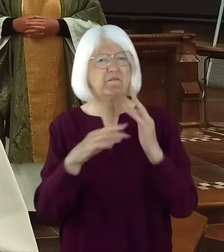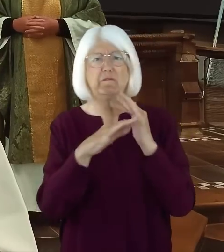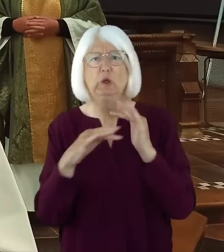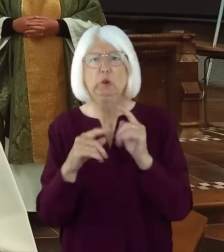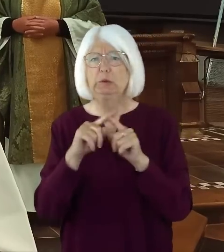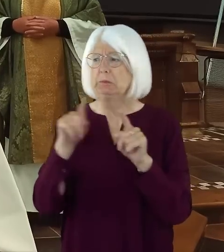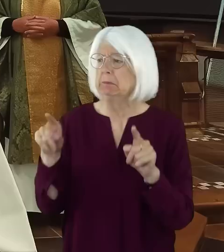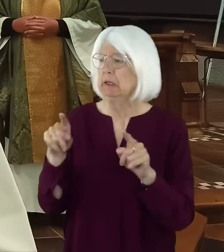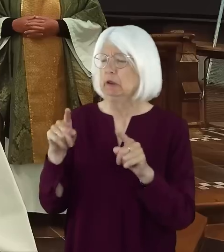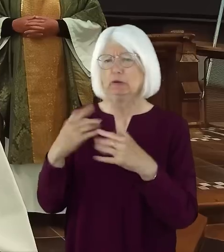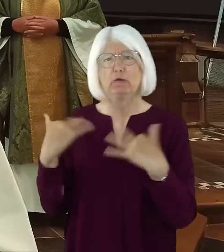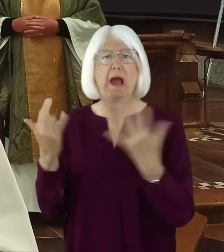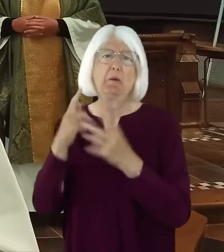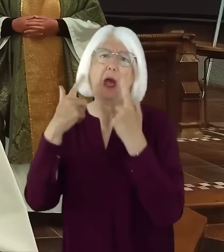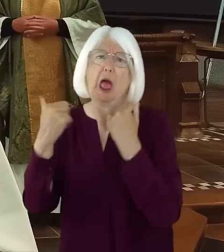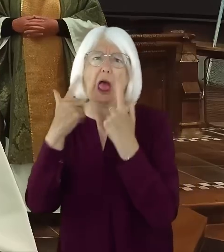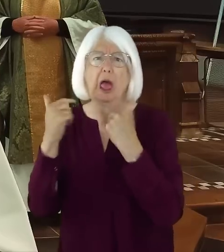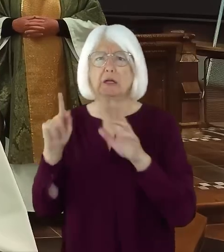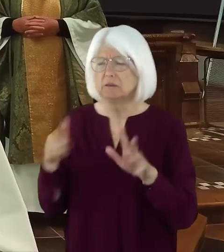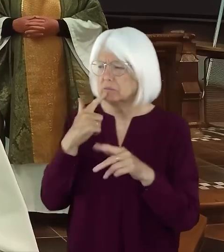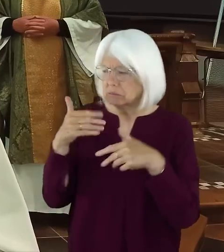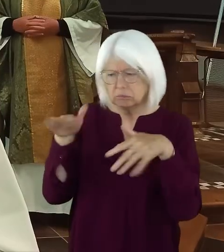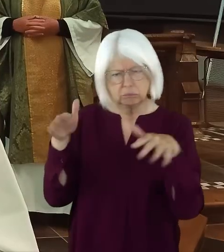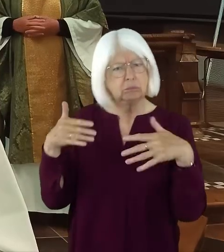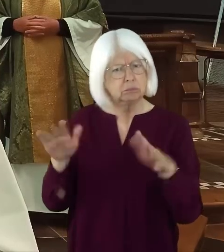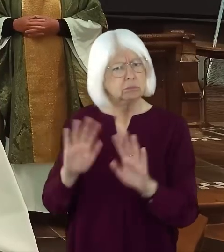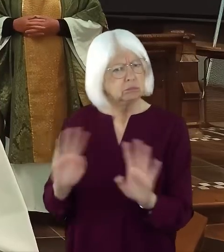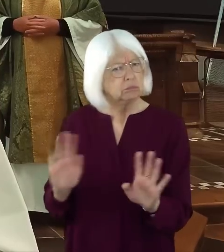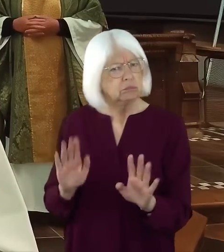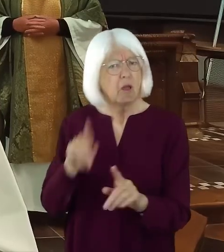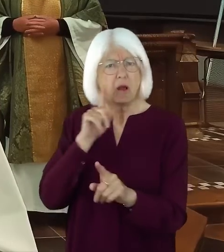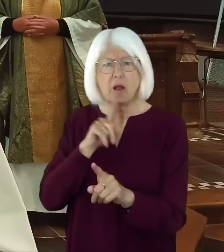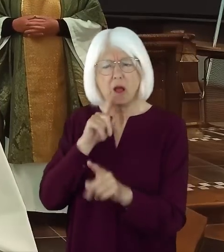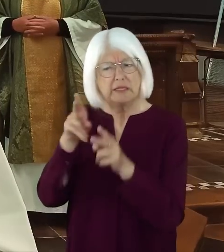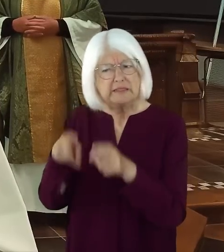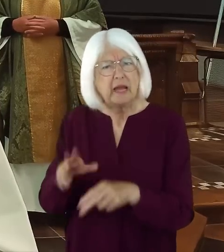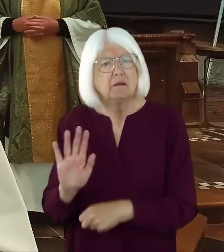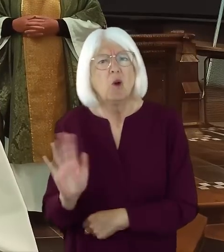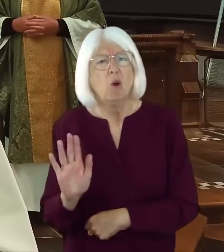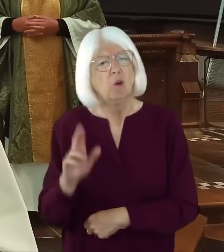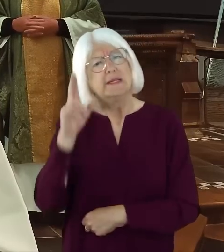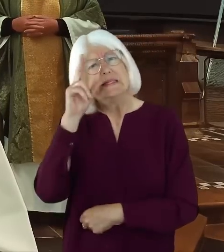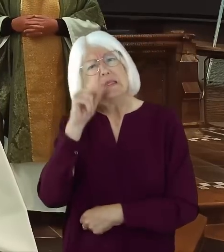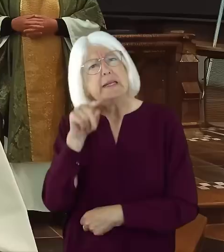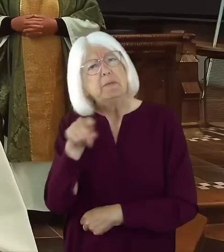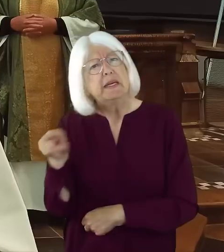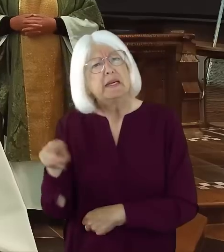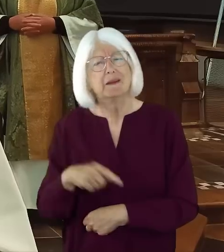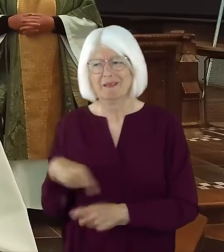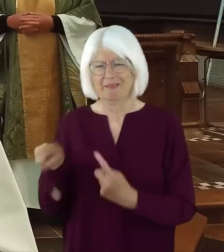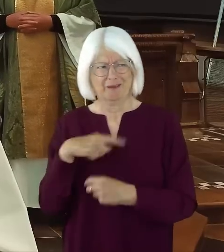crowd making a commotion. He said, "Go away, for the girl is not dead, but